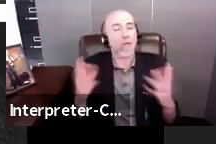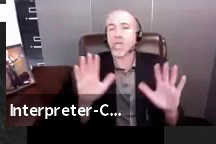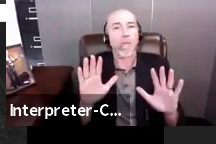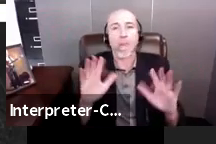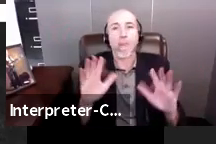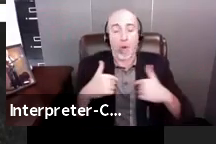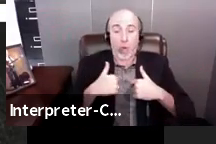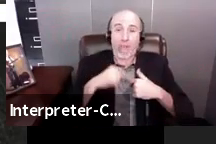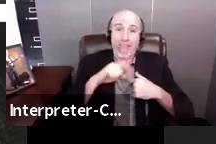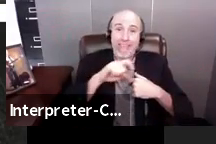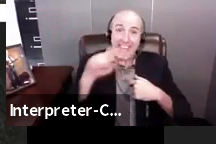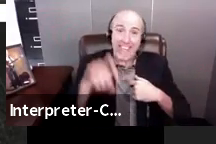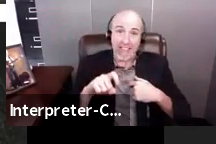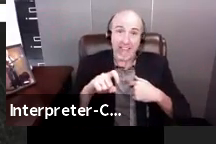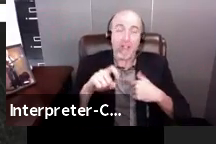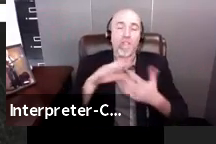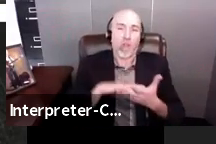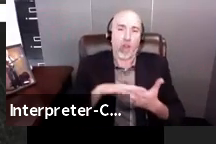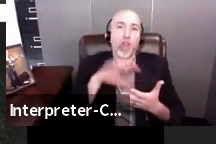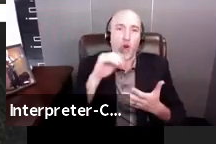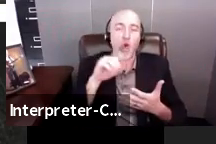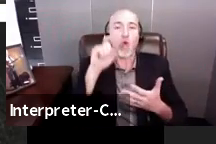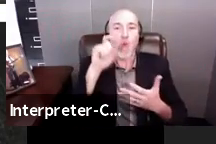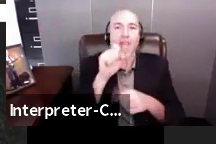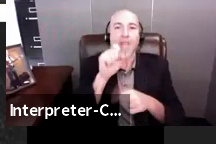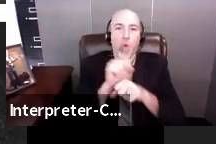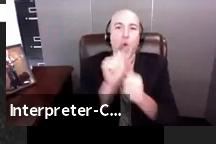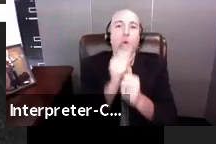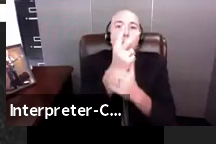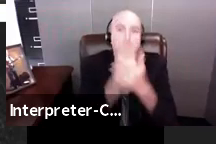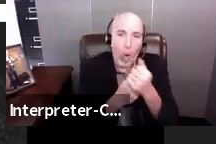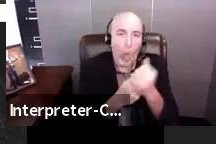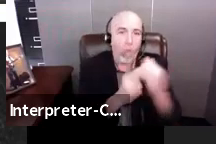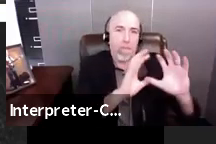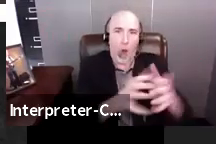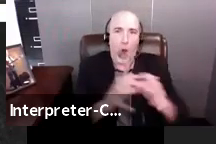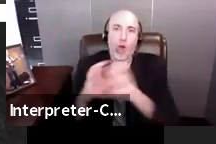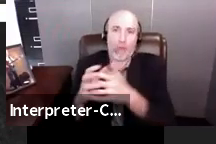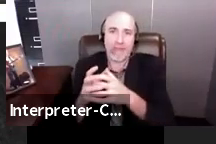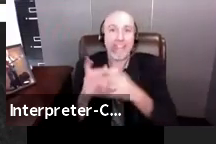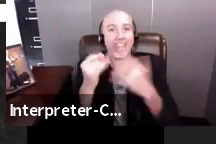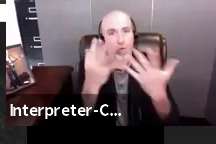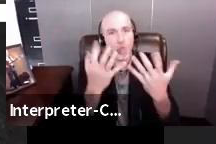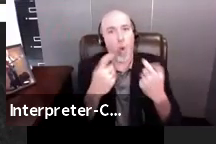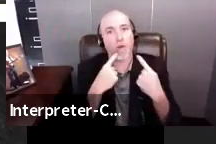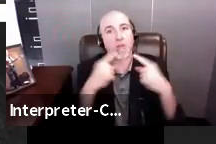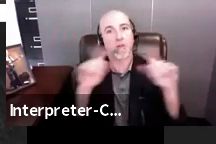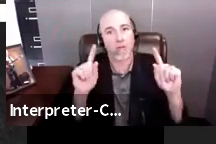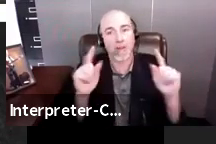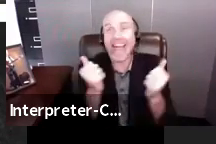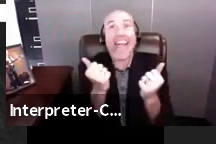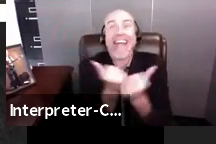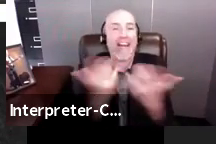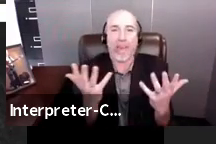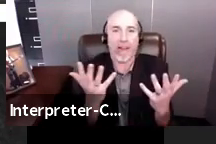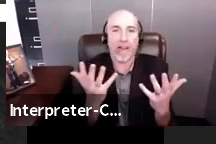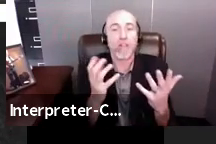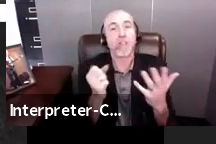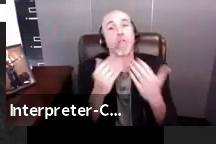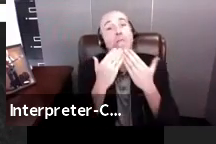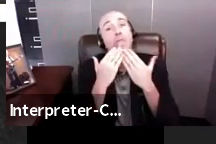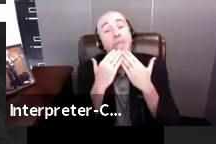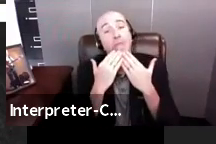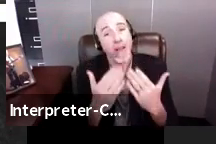in Texas have learned that you have to work with both parties to get anything done. So again, thank you